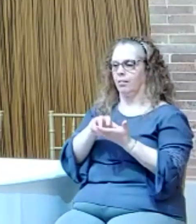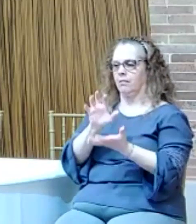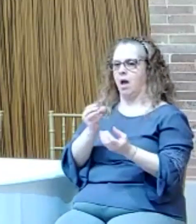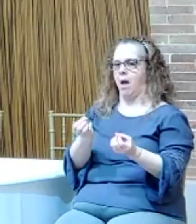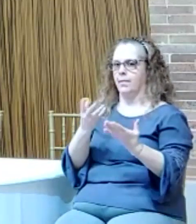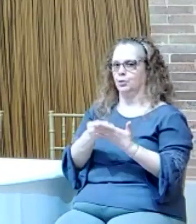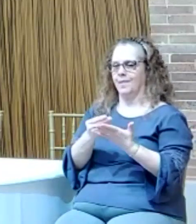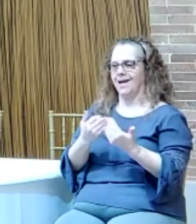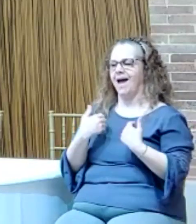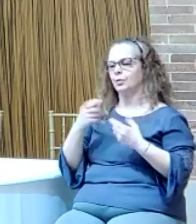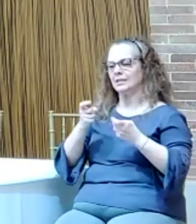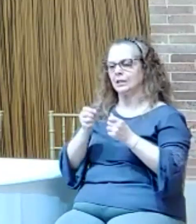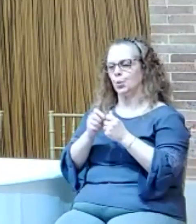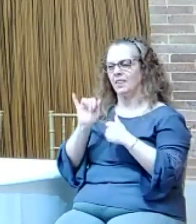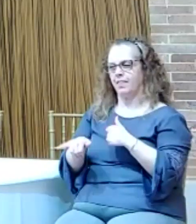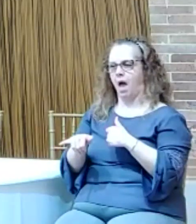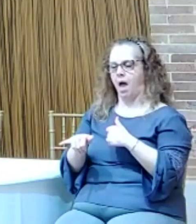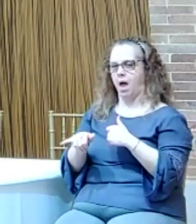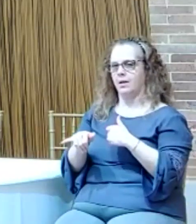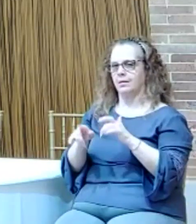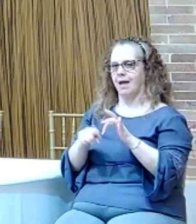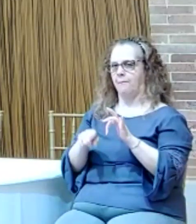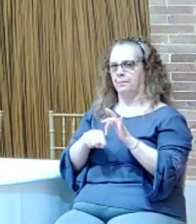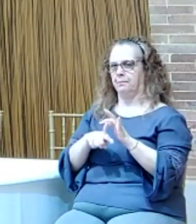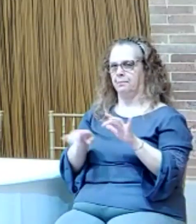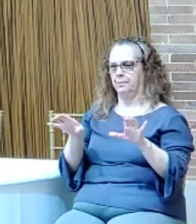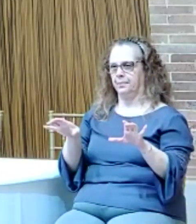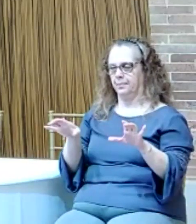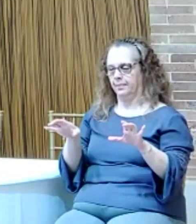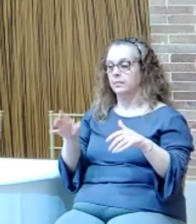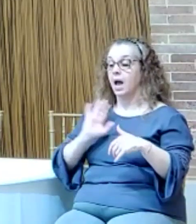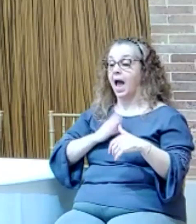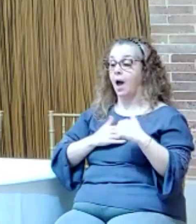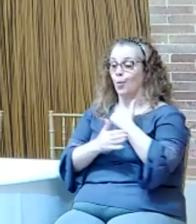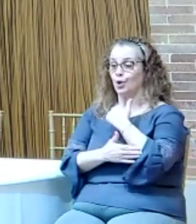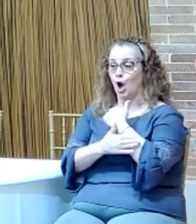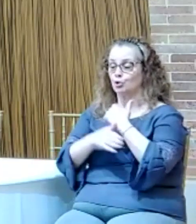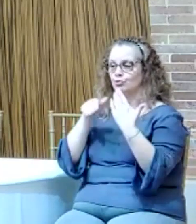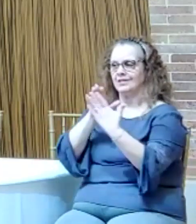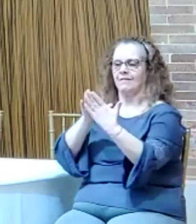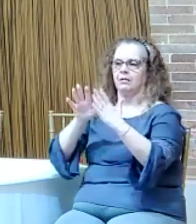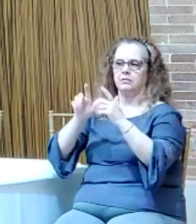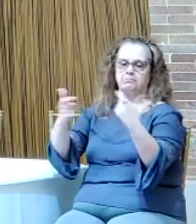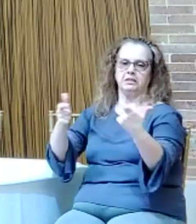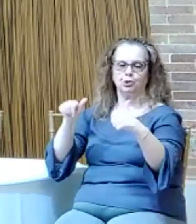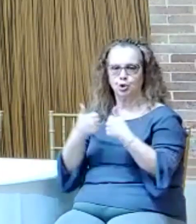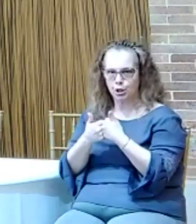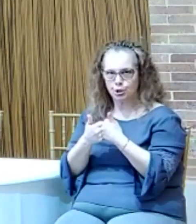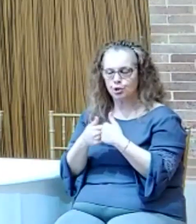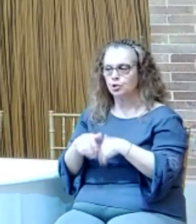deal with these things obviously our nation's facing great great challenges um there's there are